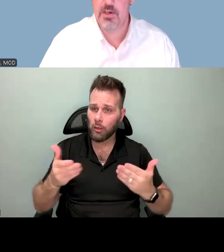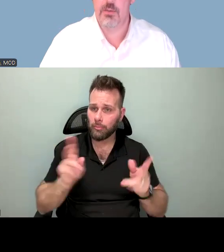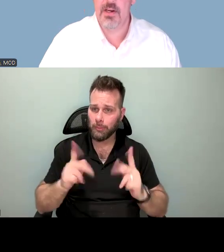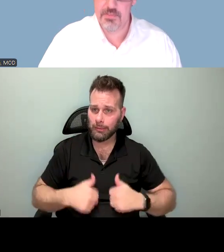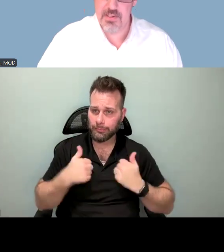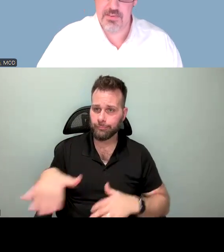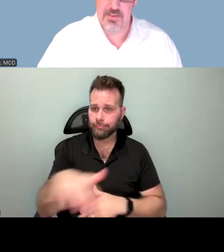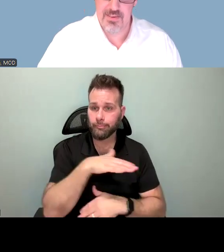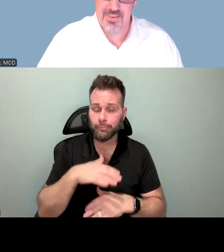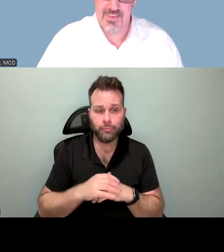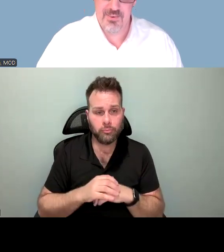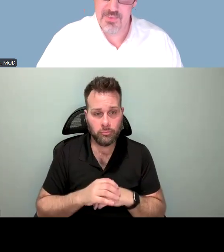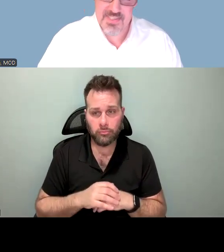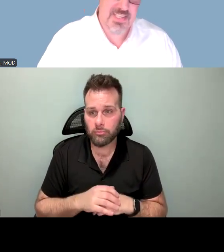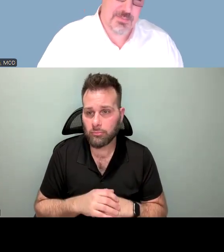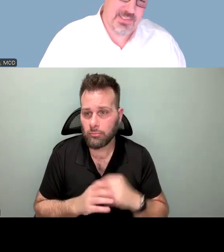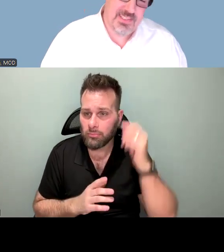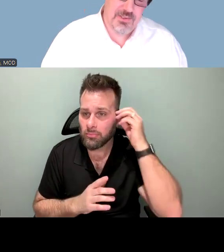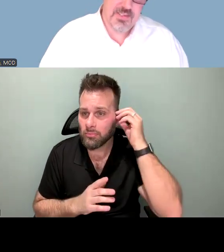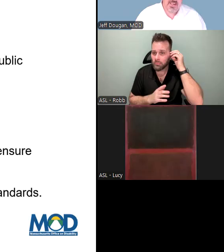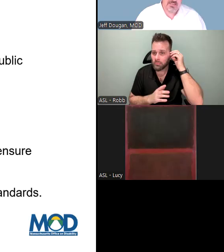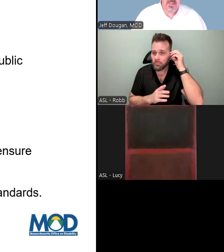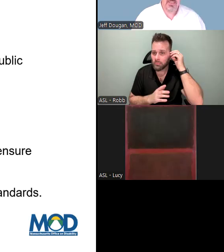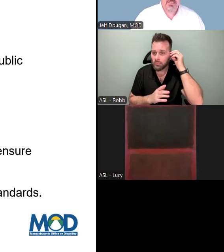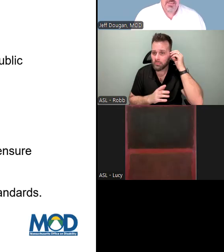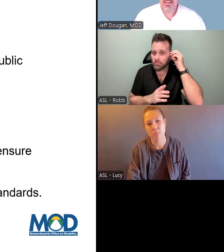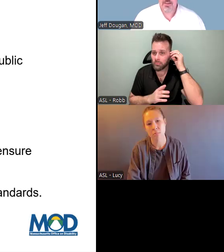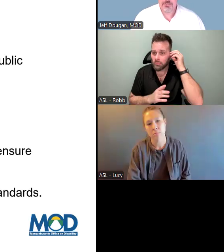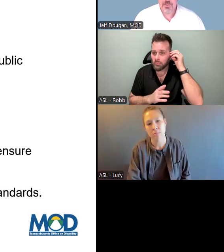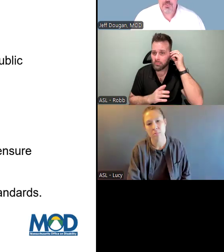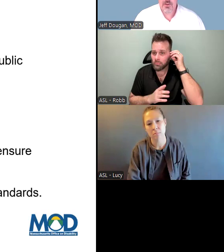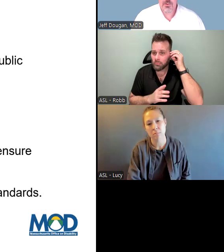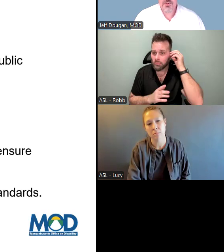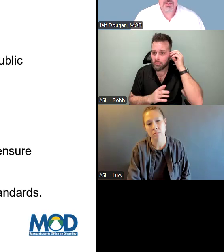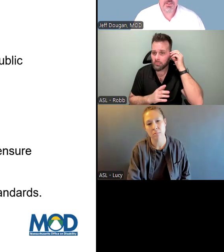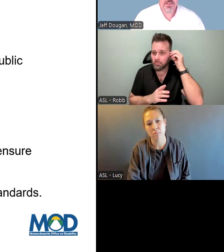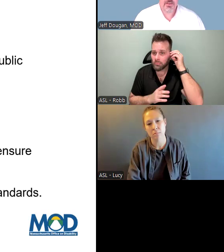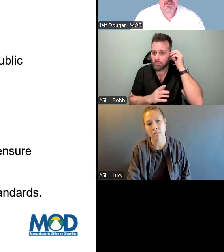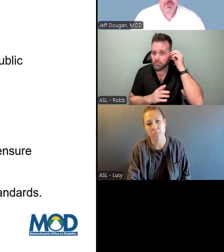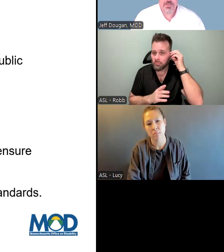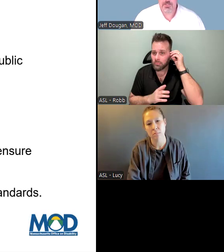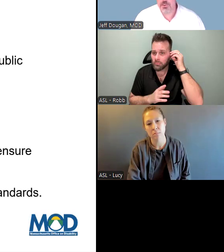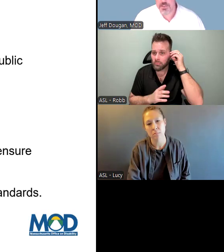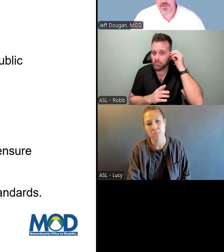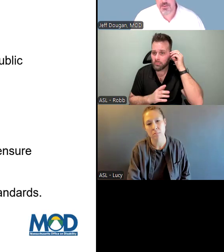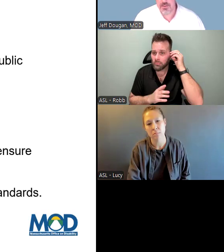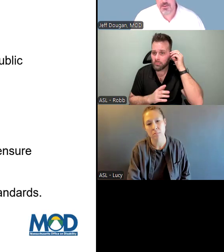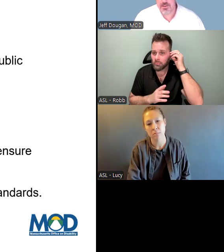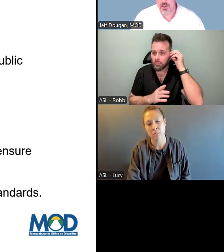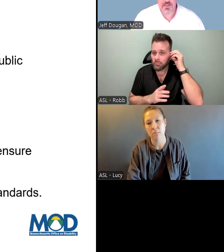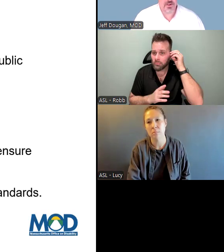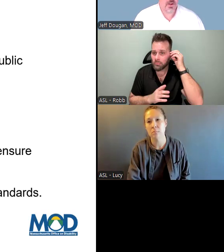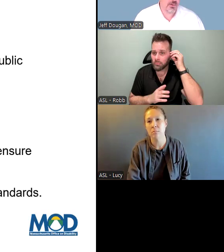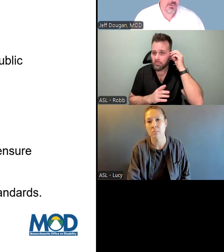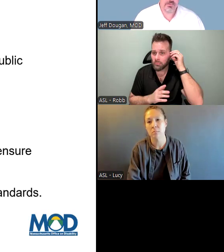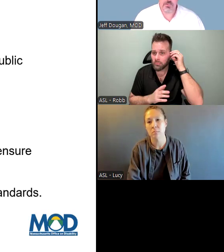heard of the curb cut effect, these accessibility codes kind of have that effect where once you build it, people use it. Curb